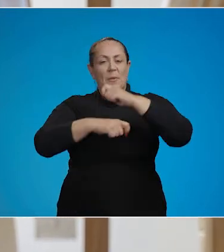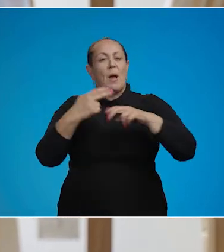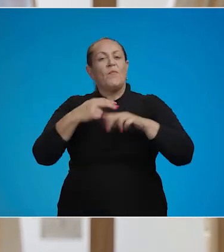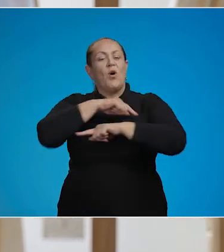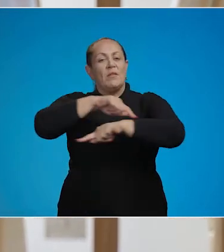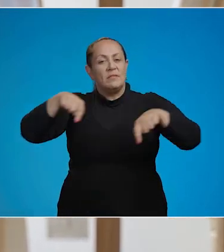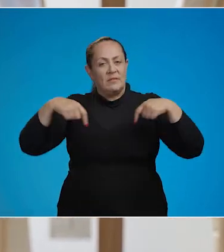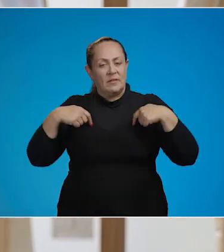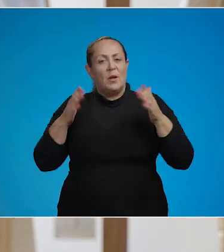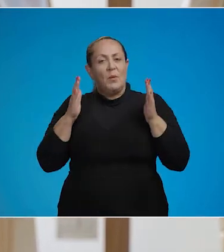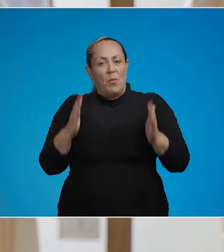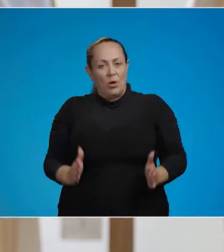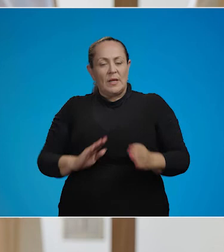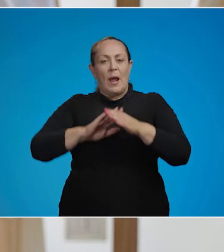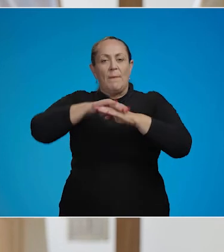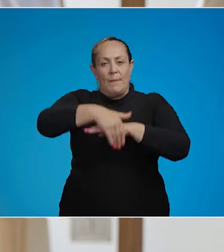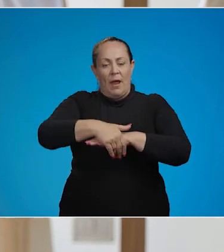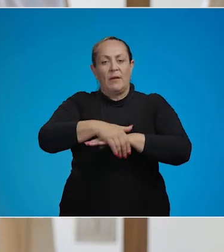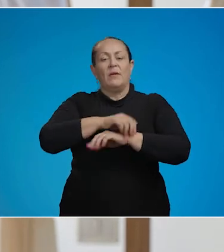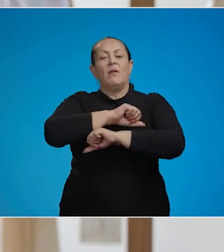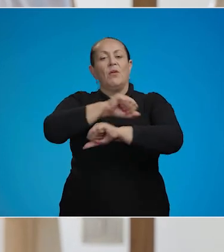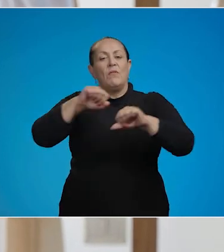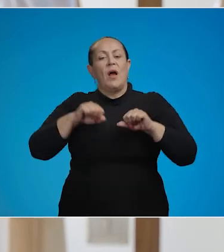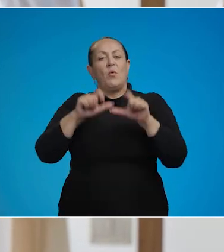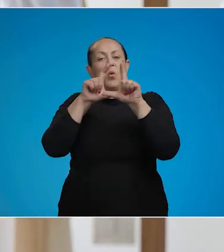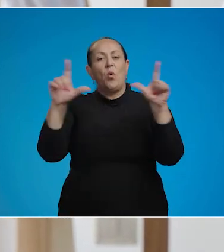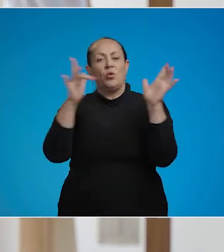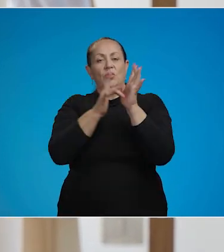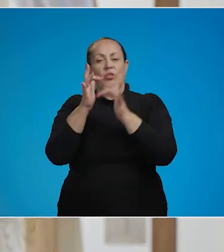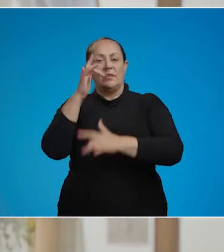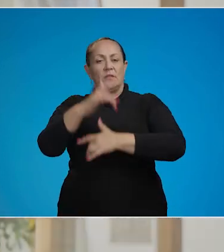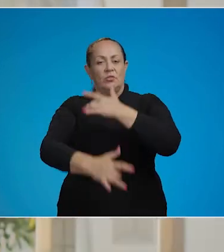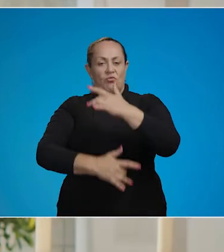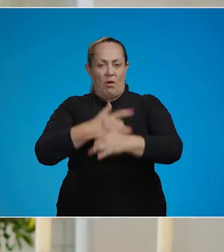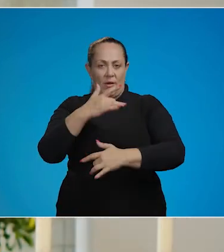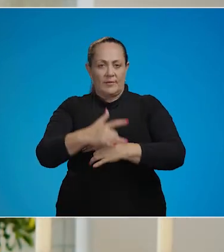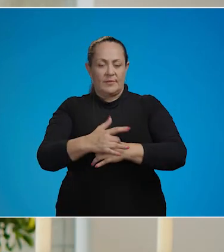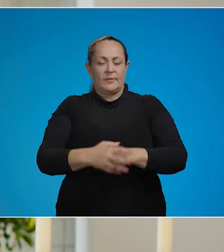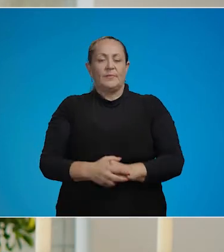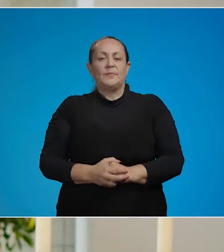become for us the body and blood of our Lord Jesus Christ